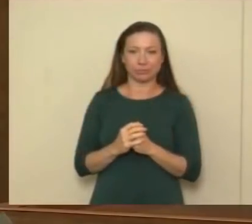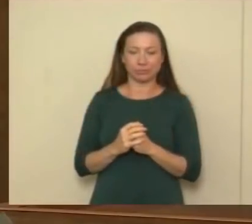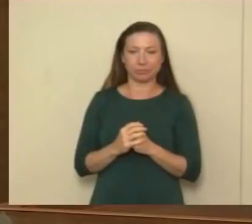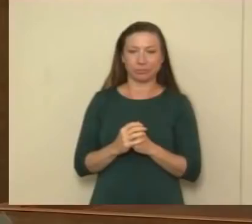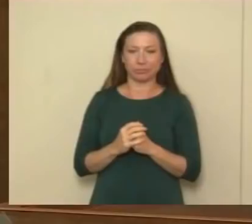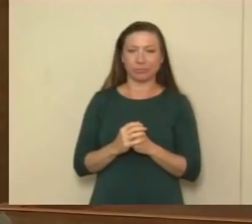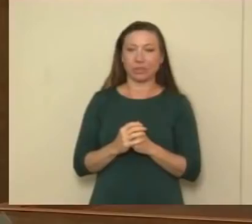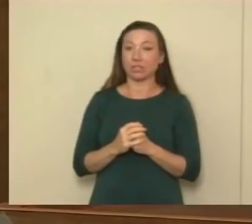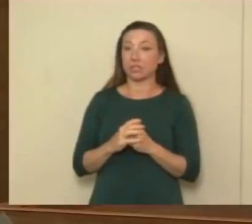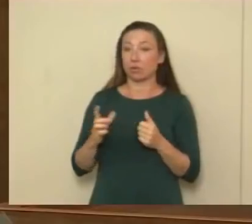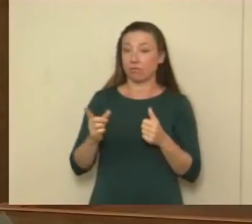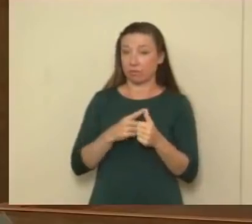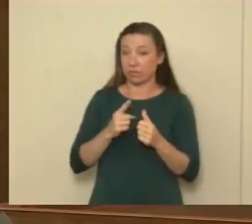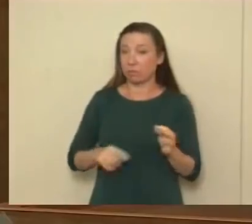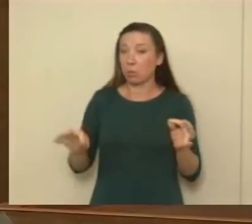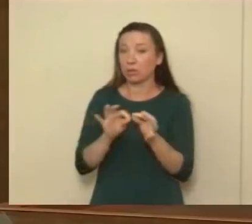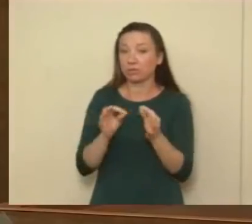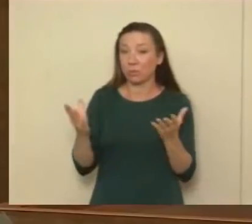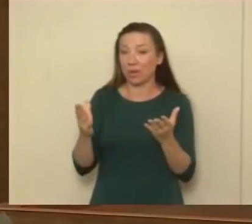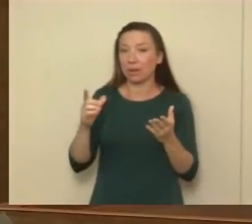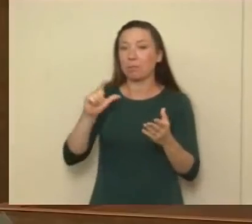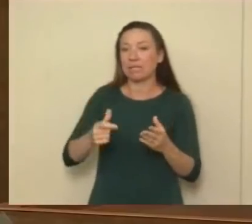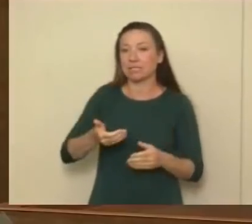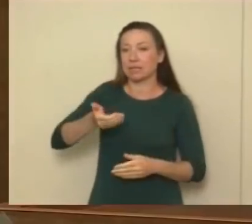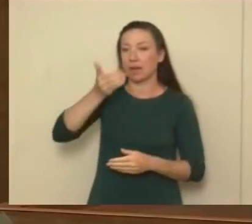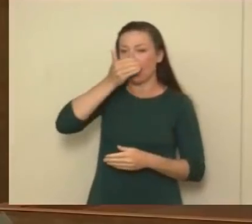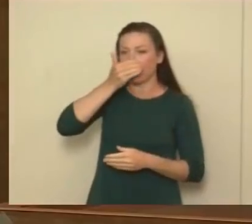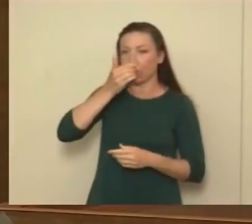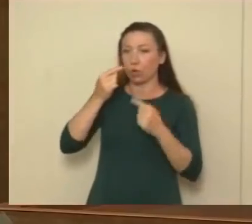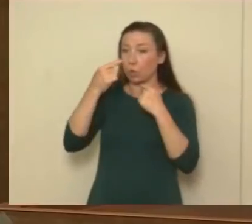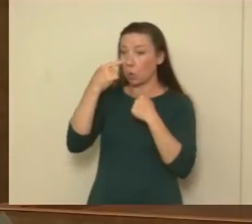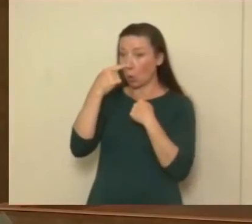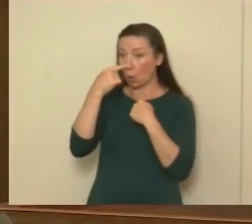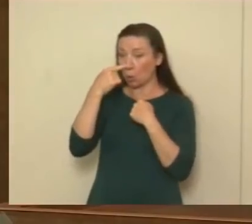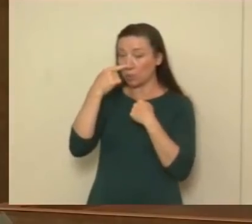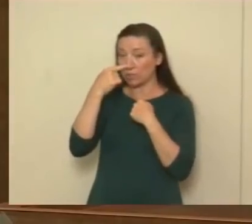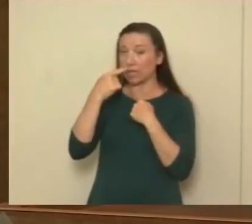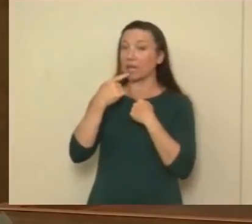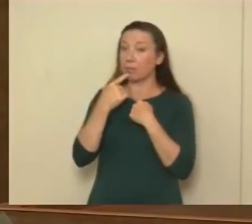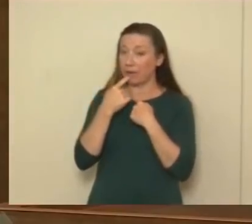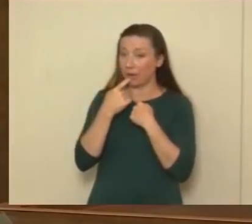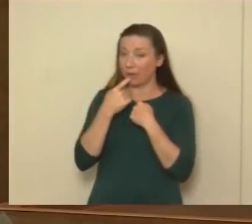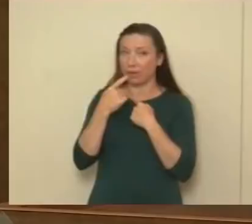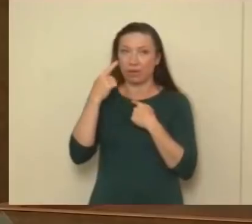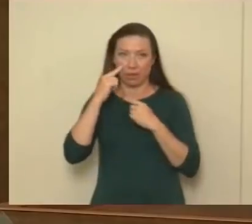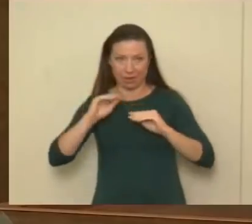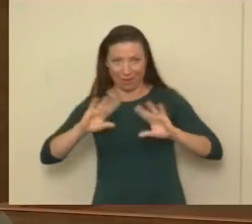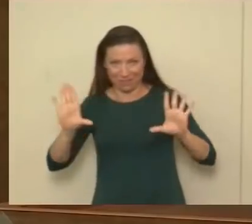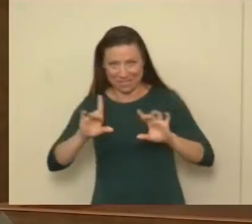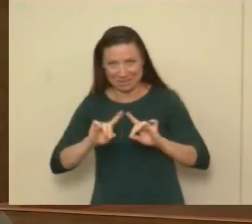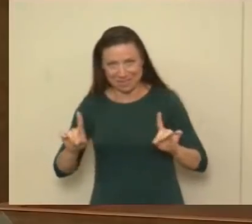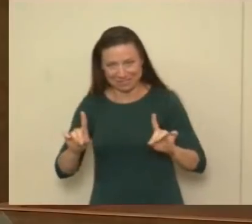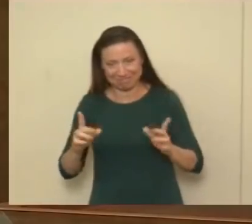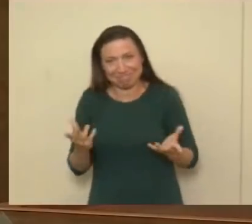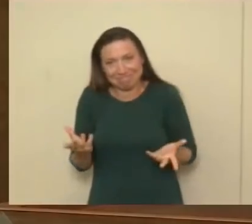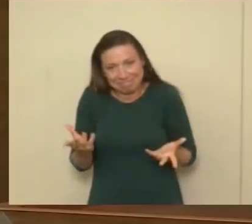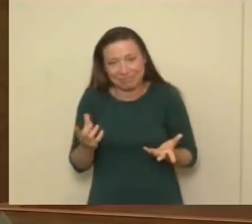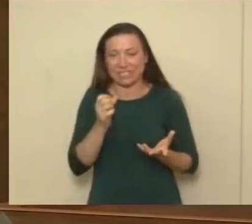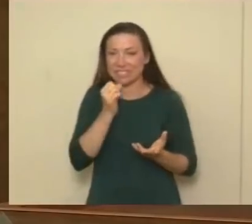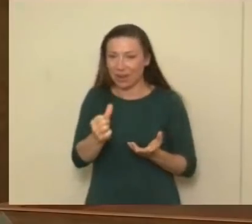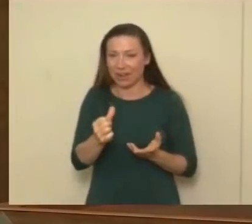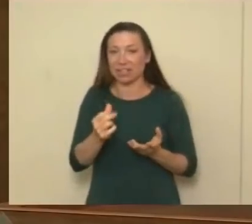cover your nose and mouth. You would think that would go without saying, but it doesn't. And you want it to be fit tight on the